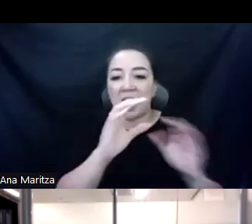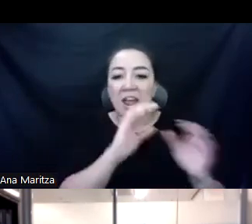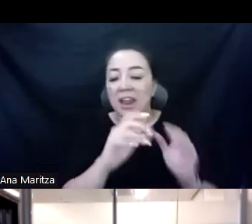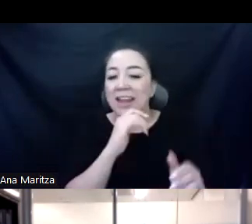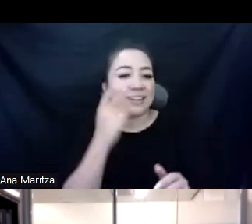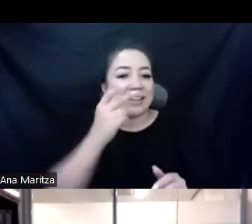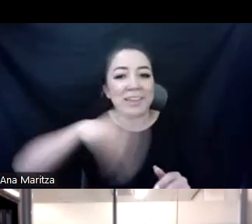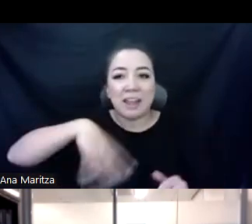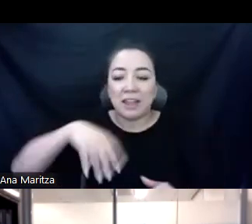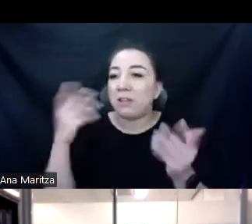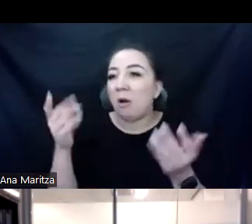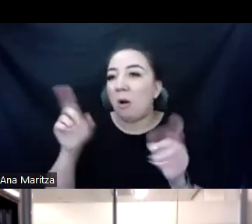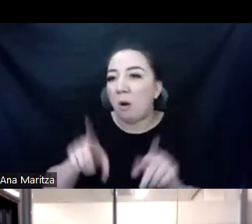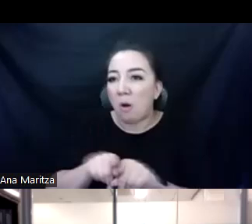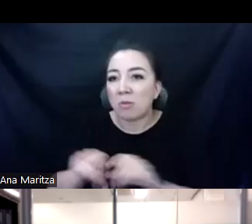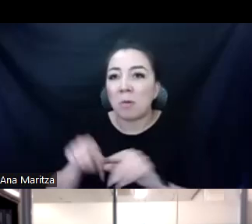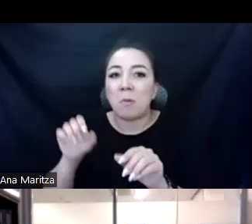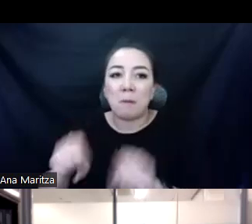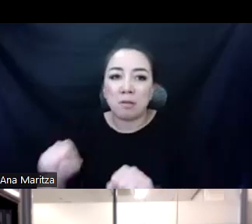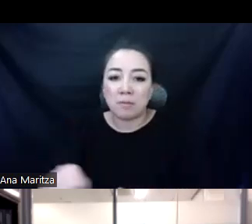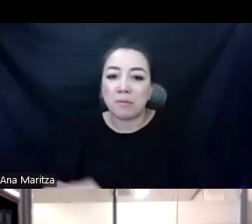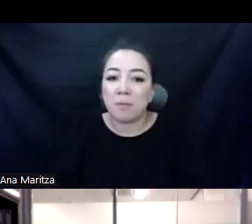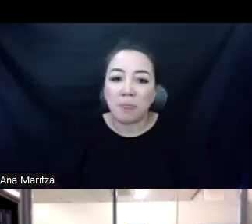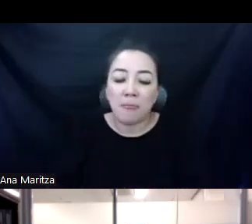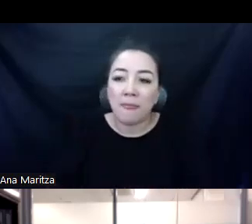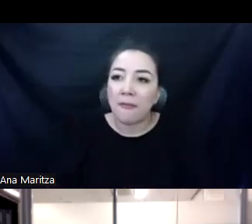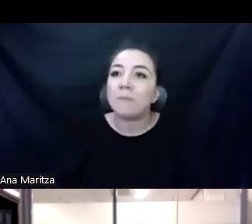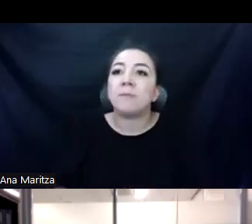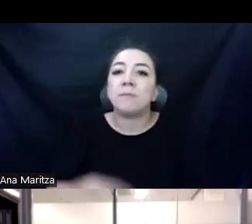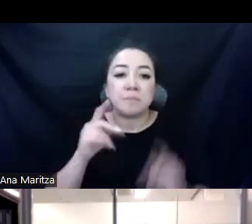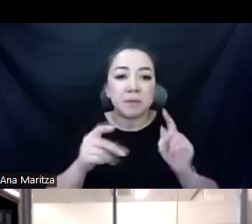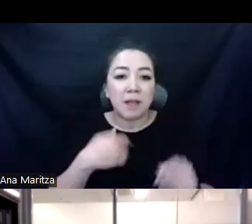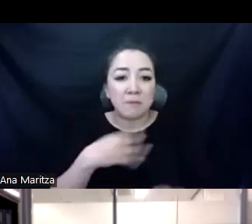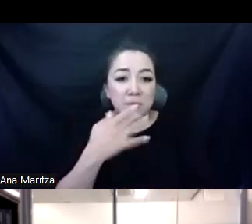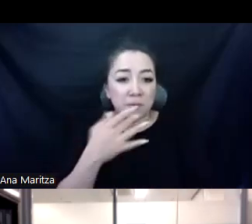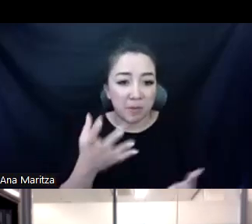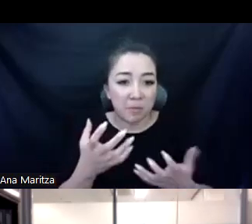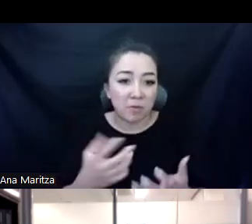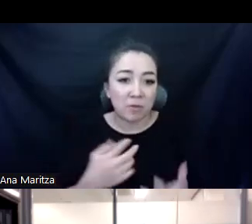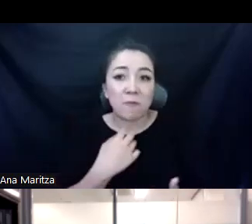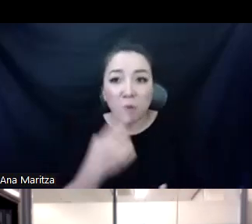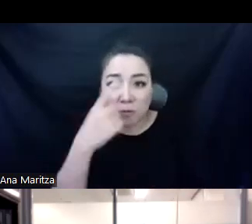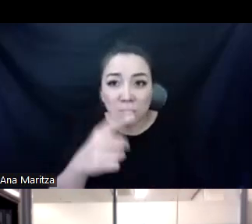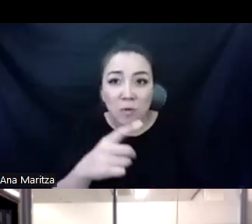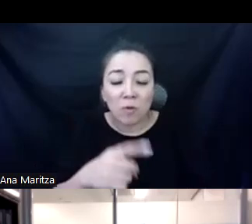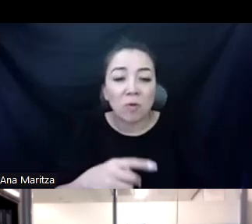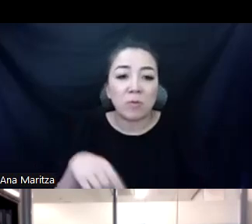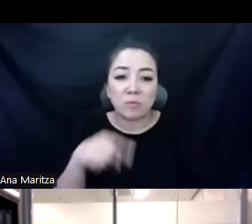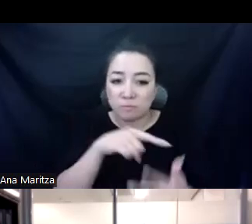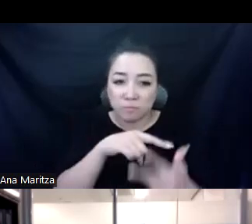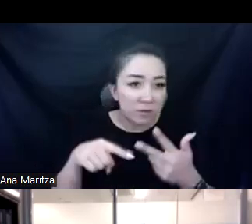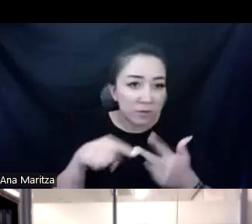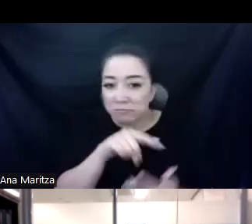also possible, but I don't see that yet. People have a preference they want to voice for one of these?